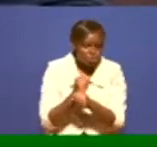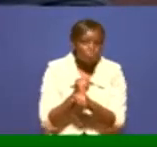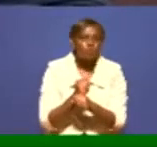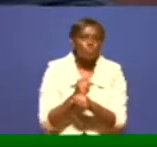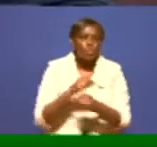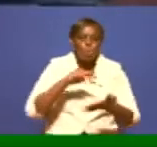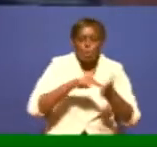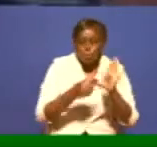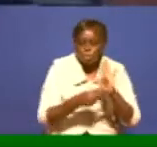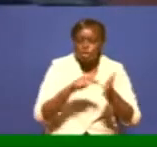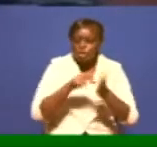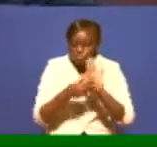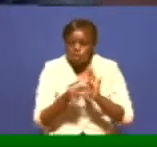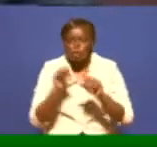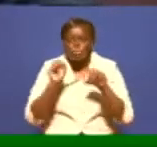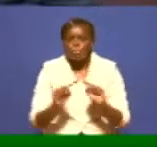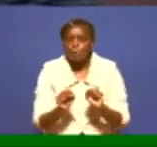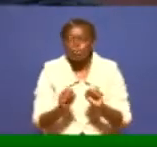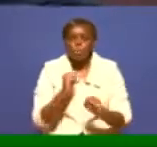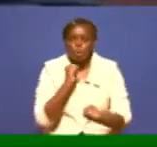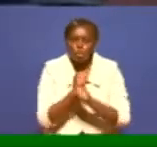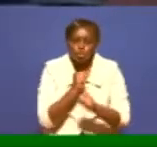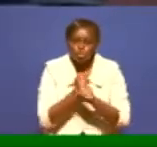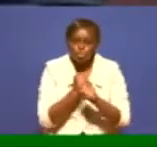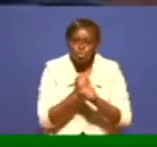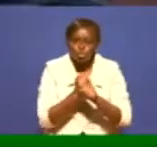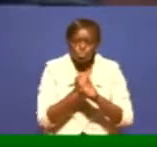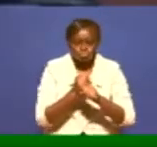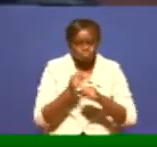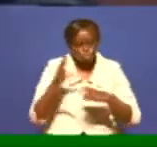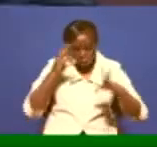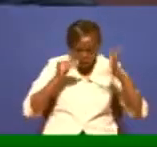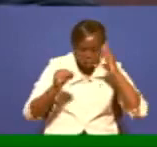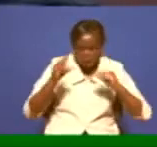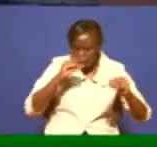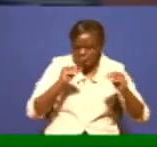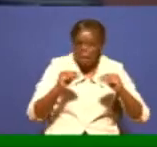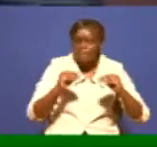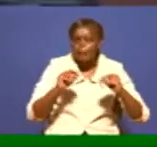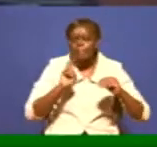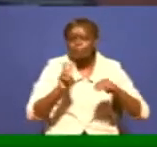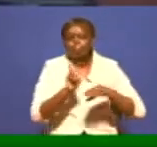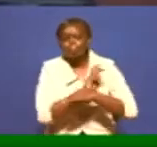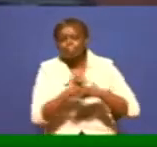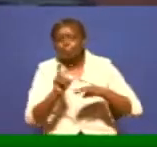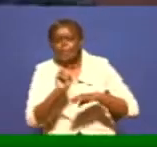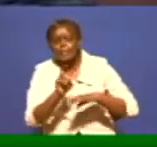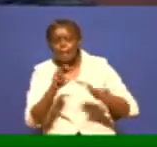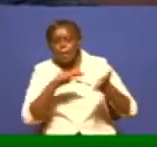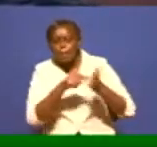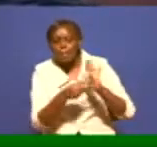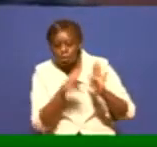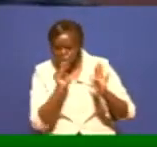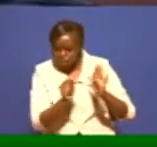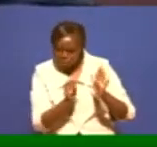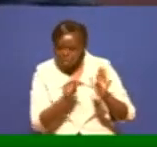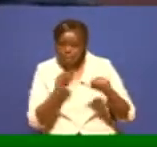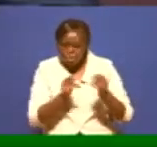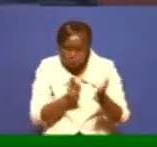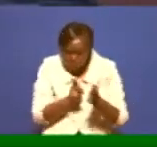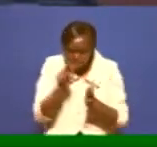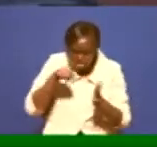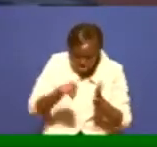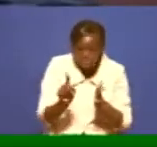projects, can conduct feasibility studies of those projects, and see whether these projects will be able to repay themselves over